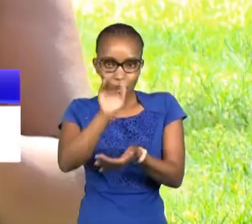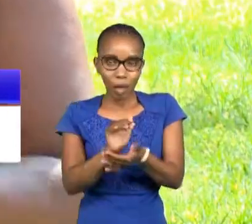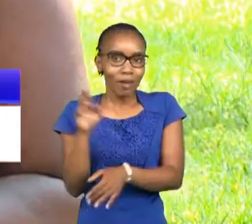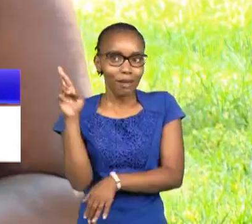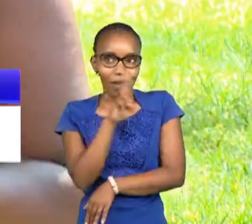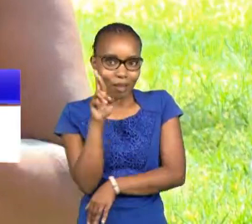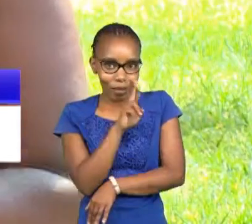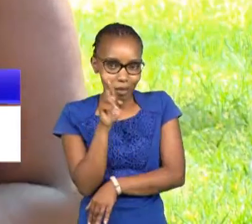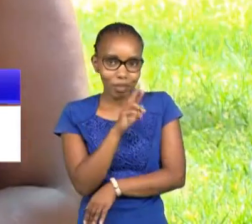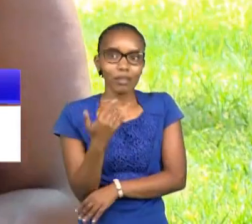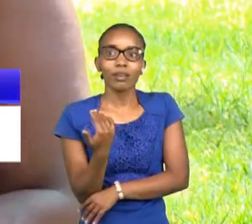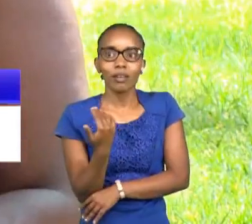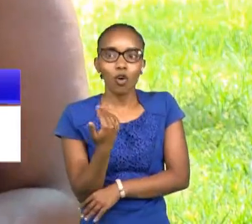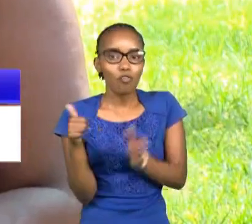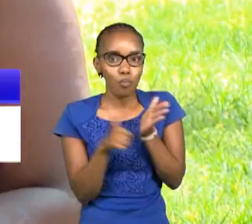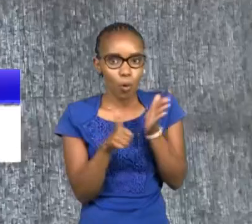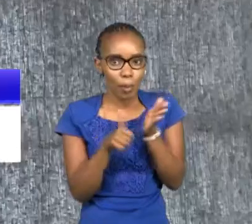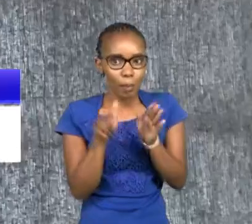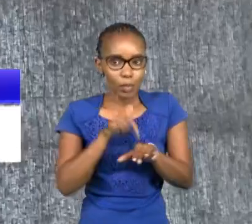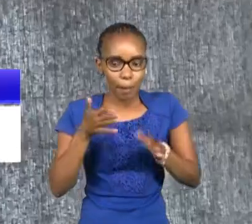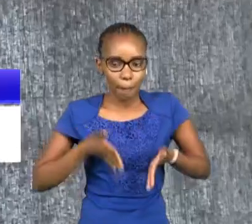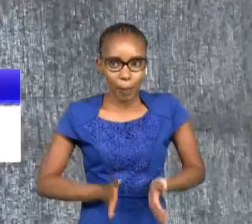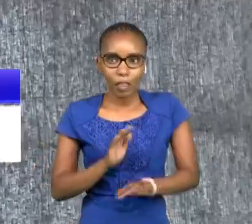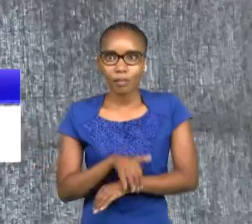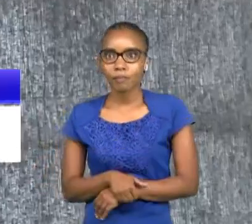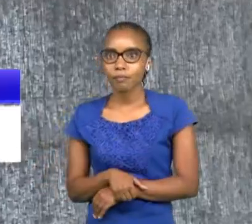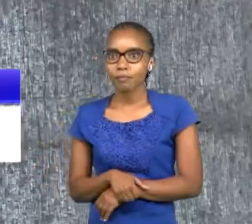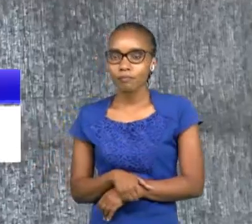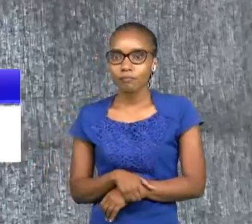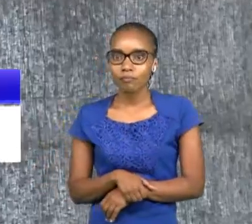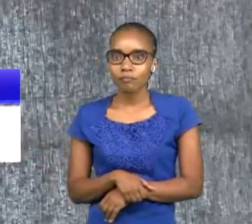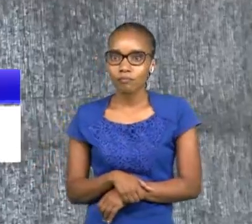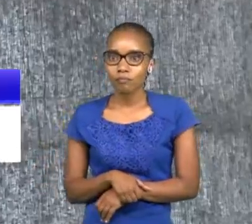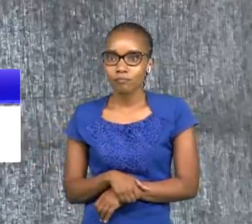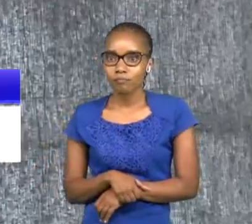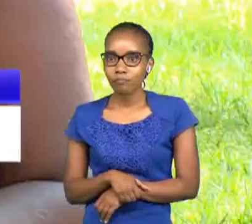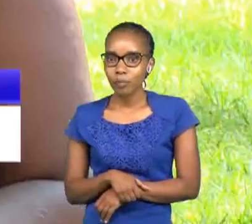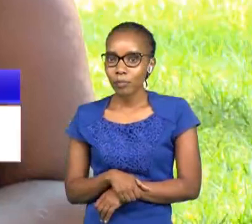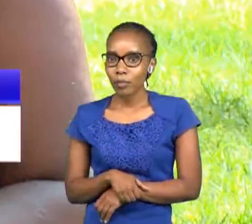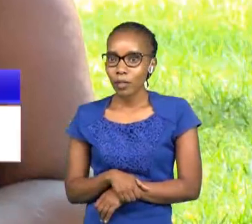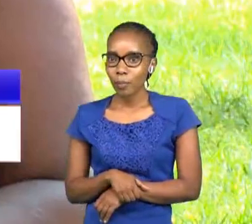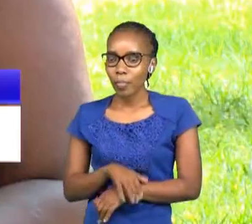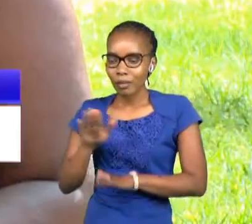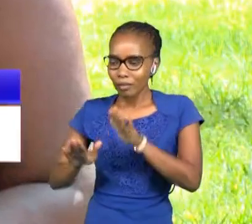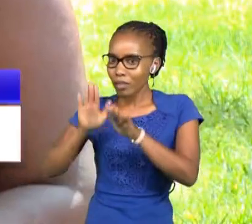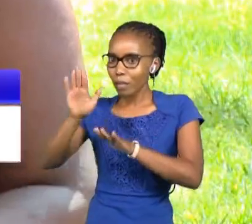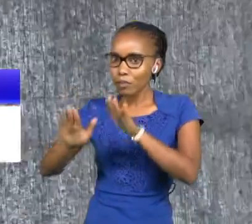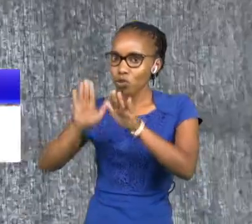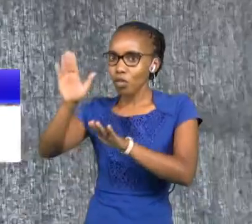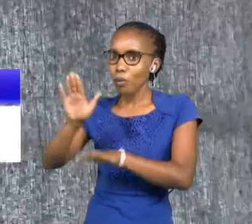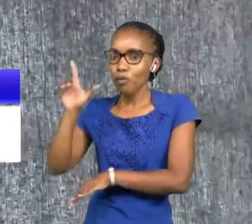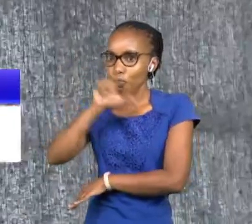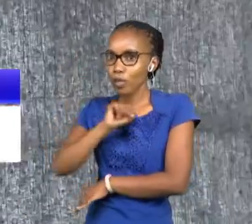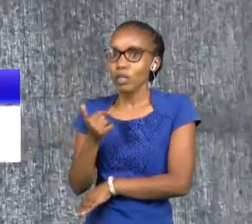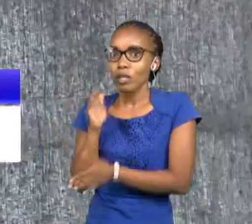of giving birth to a child with a birth defect. Yeah. So far, how has it been, the steps you have taken. Obviously,